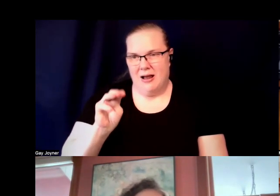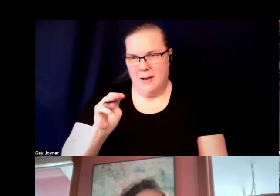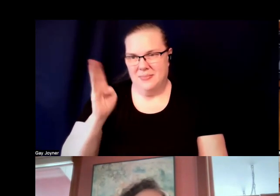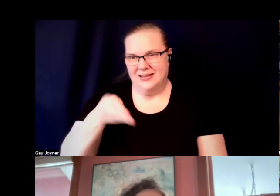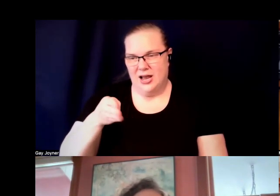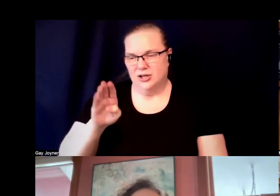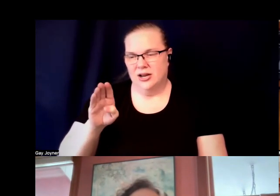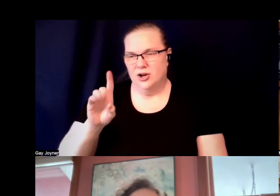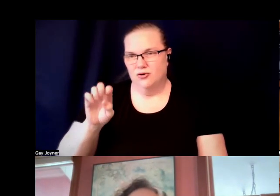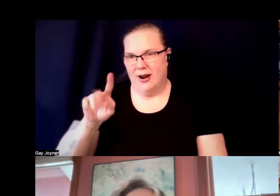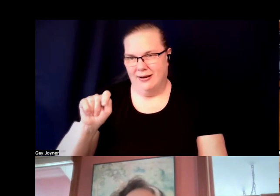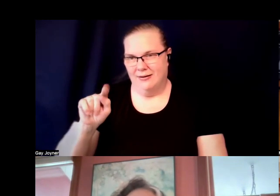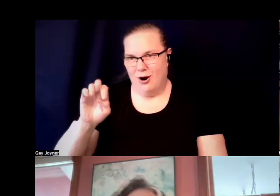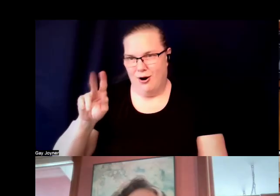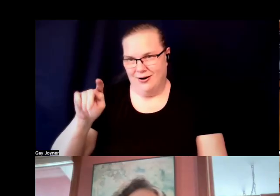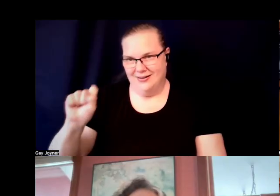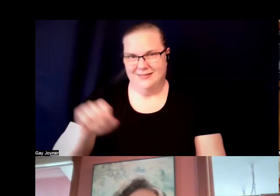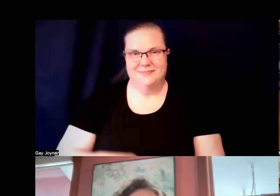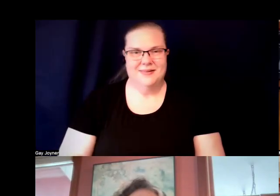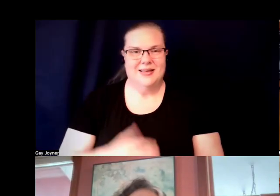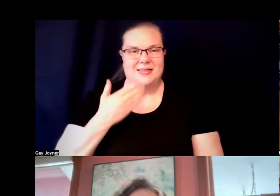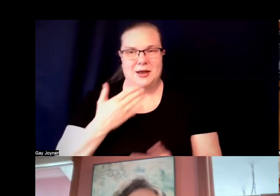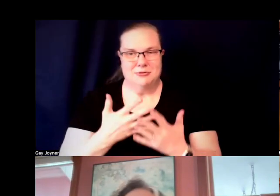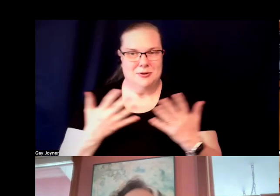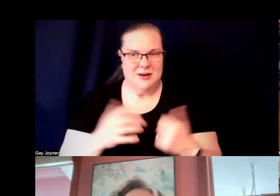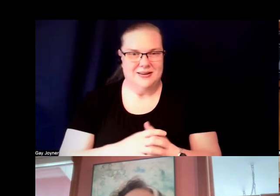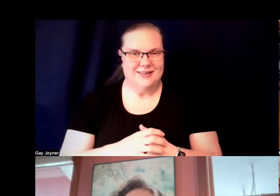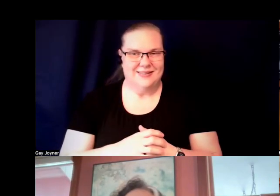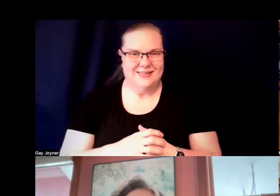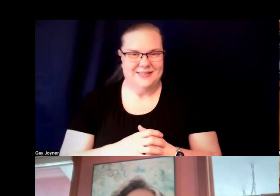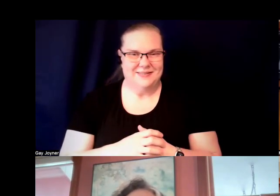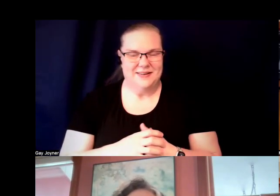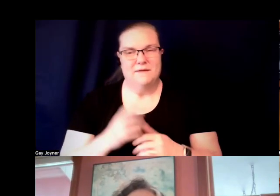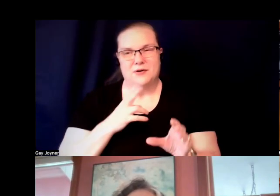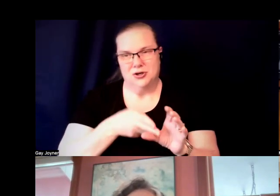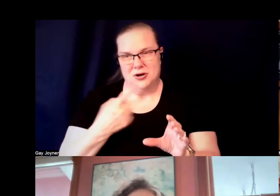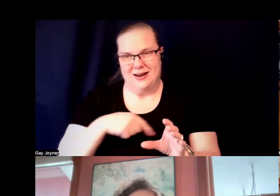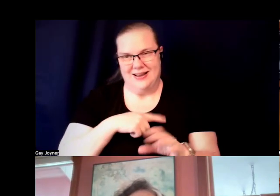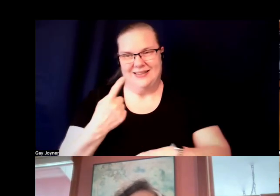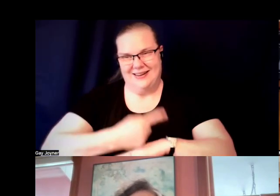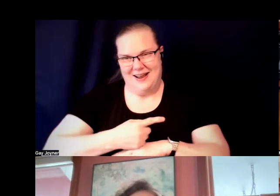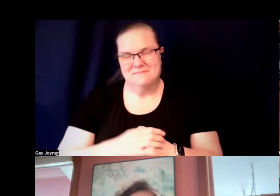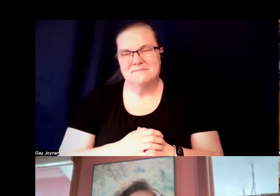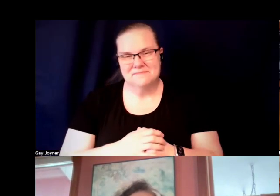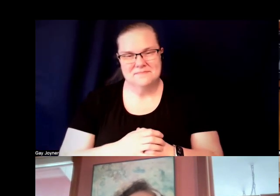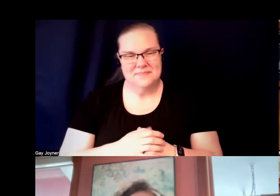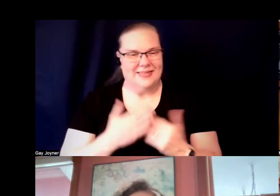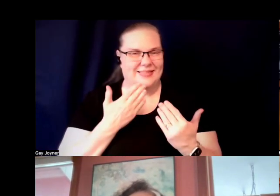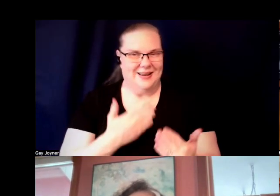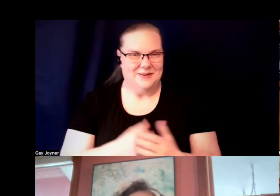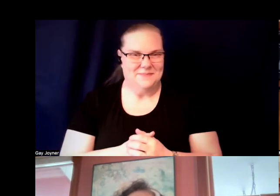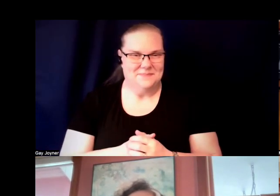youtube.com/@Drake It Arts. Thank you so much for joining us today. Thank you.